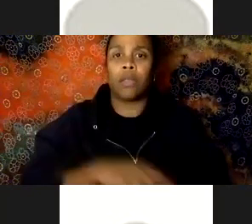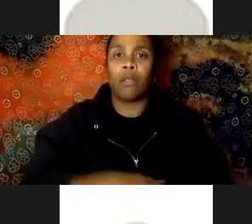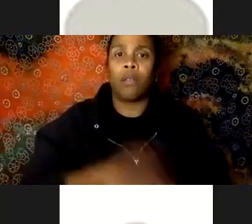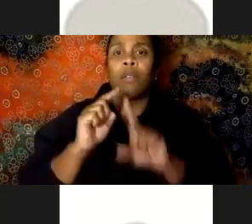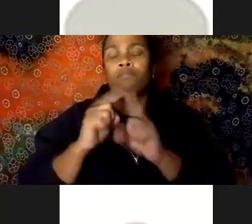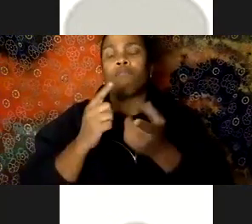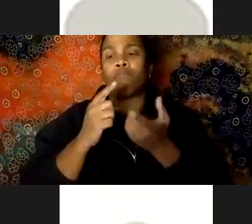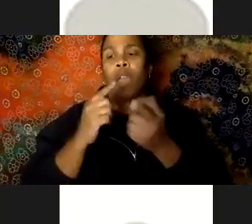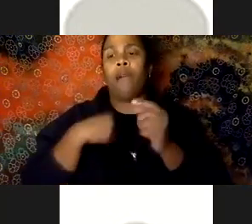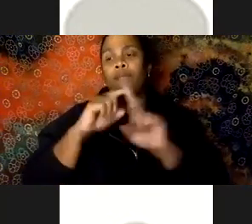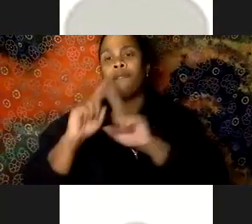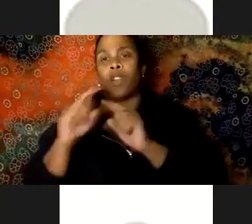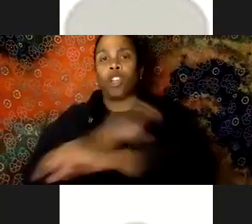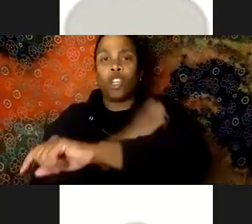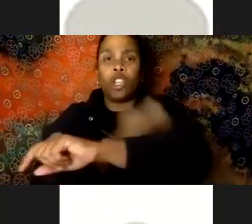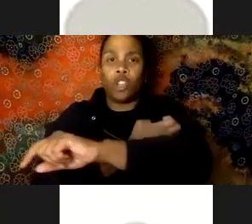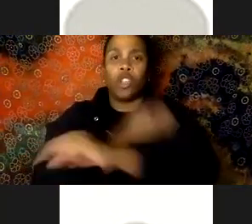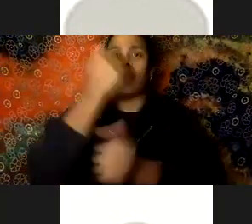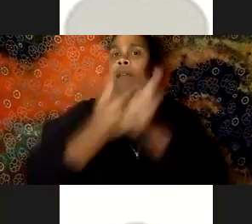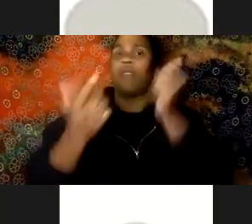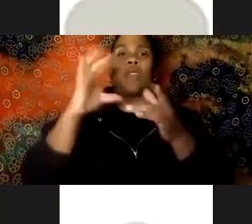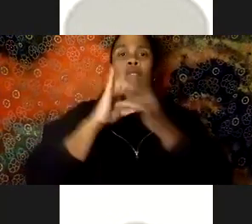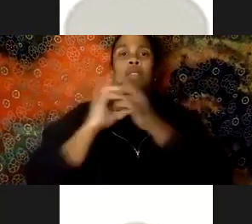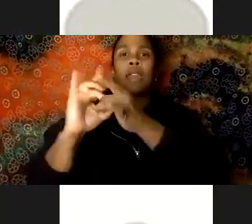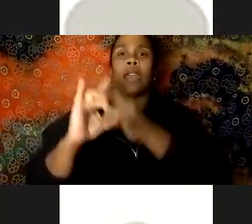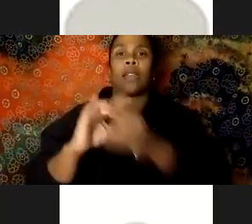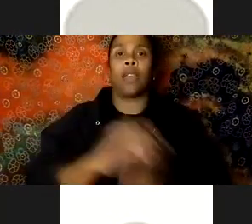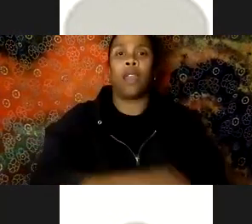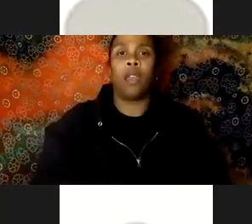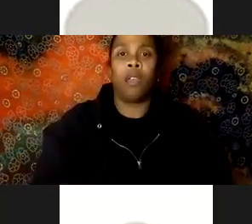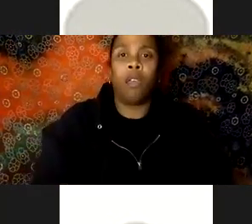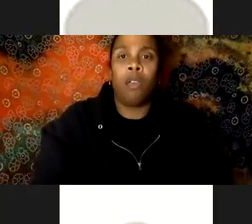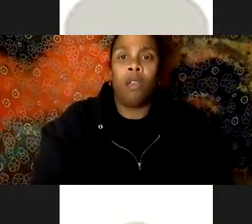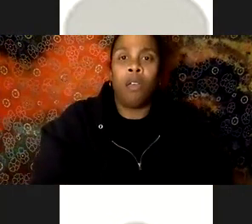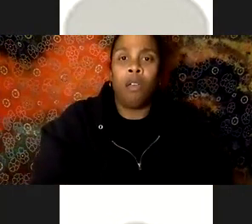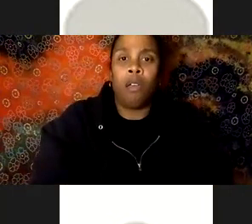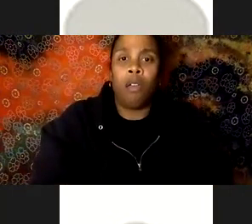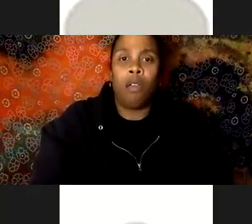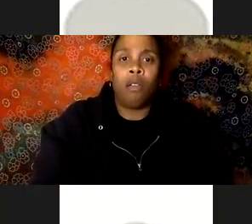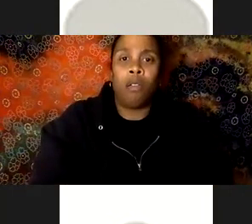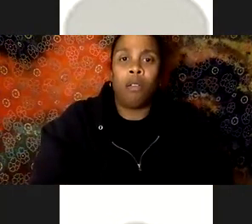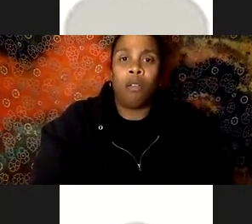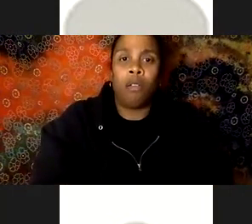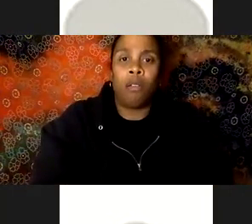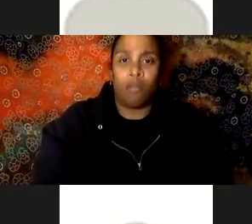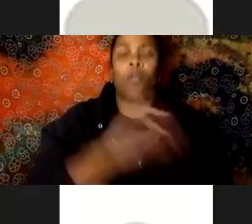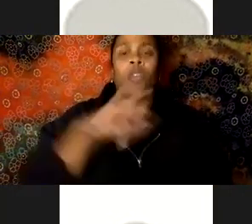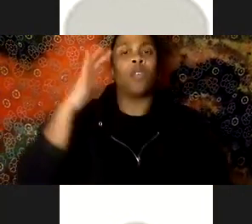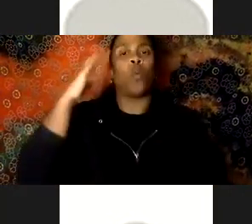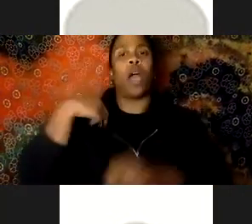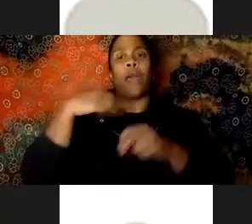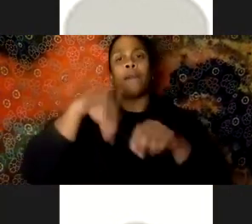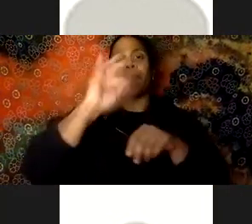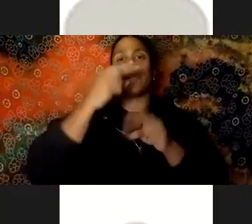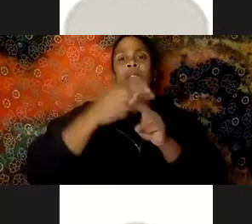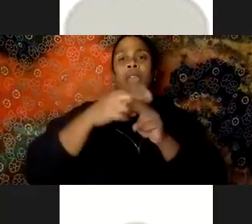all connected to being a witch. Right? Yeah. So that's why I chose the name Black Cat Conjure tonight as a way of just playing